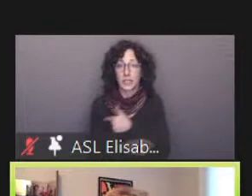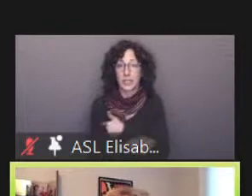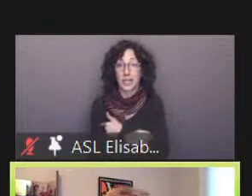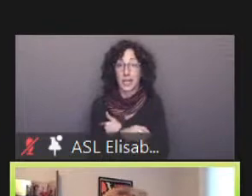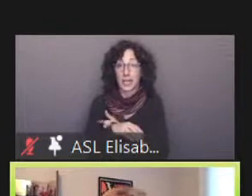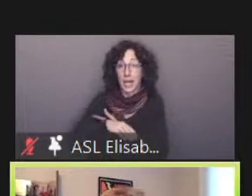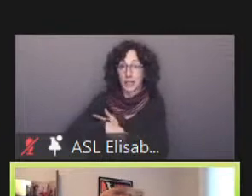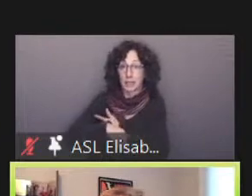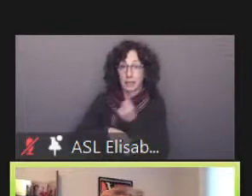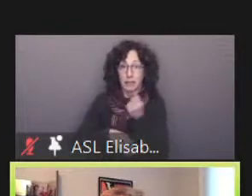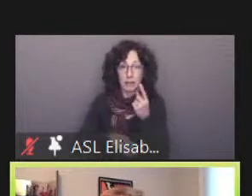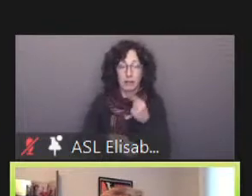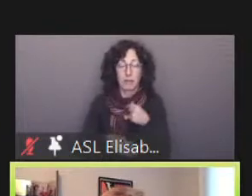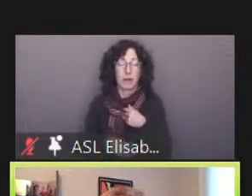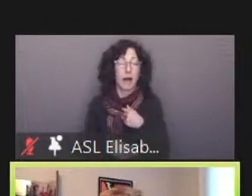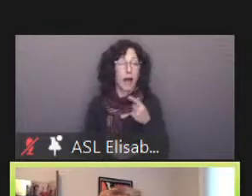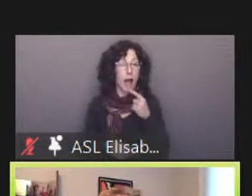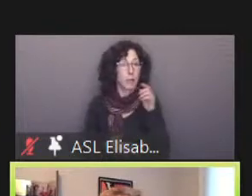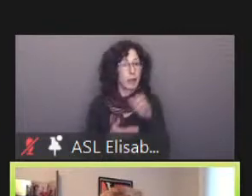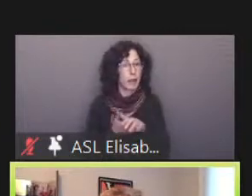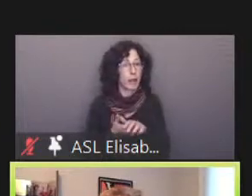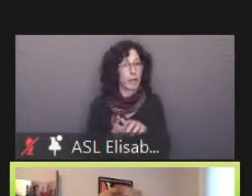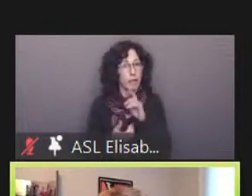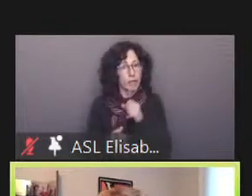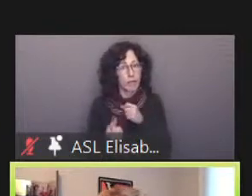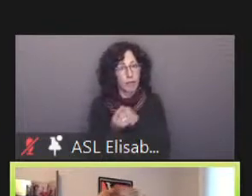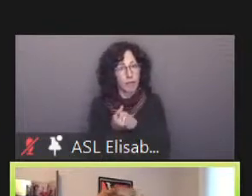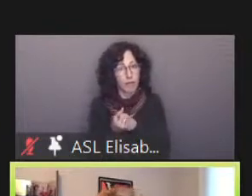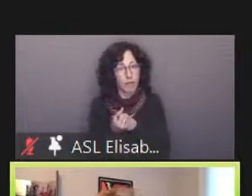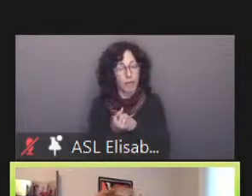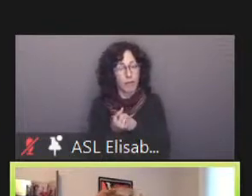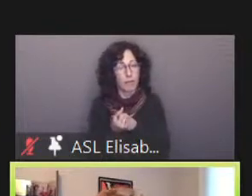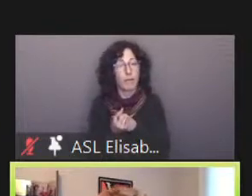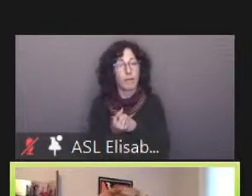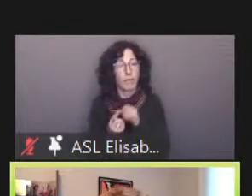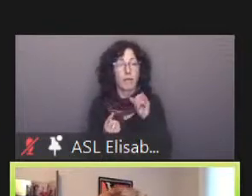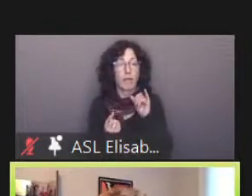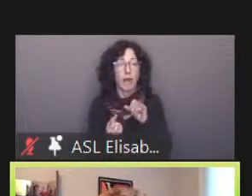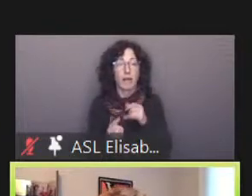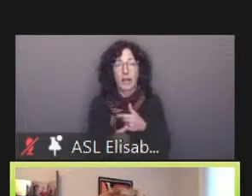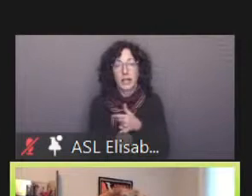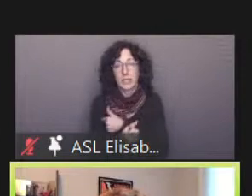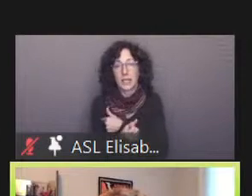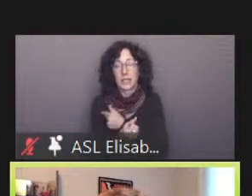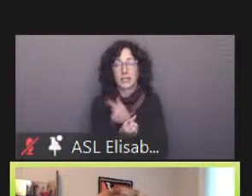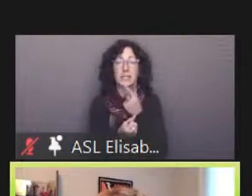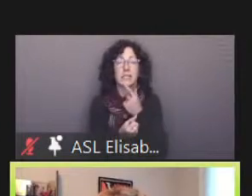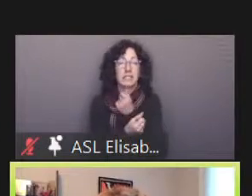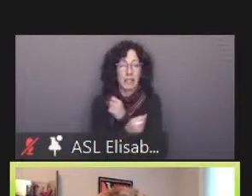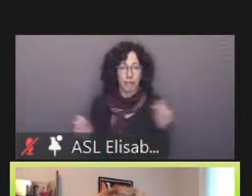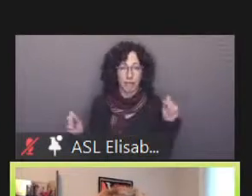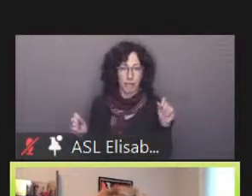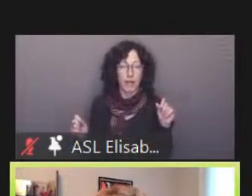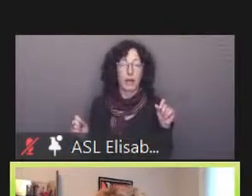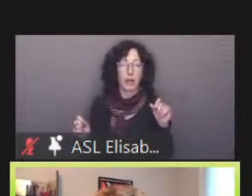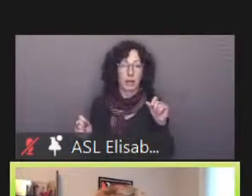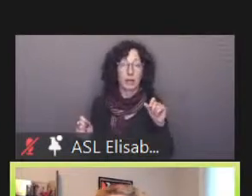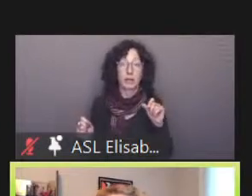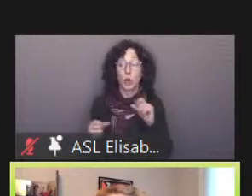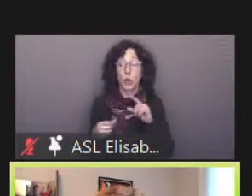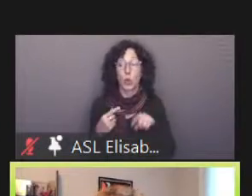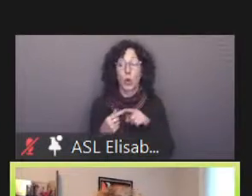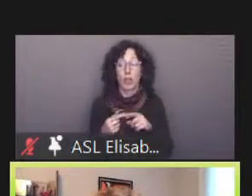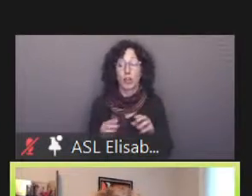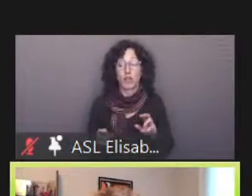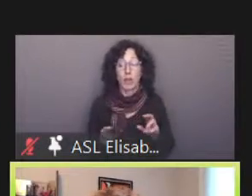I strongly believe in the safety and effectiveness of this vaccine, and as soon as they are eligible, I will be taking them